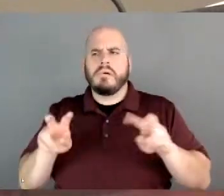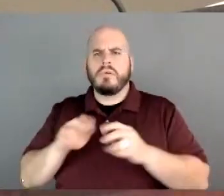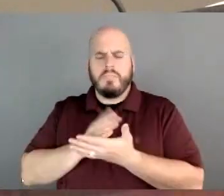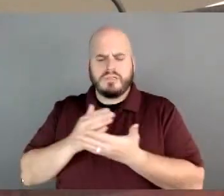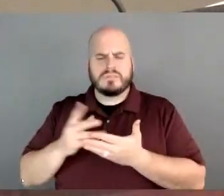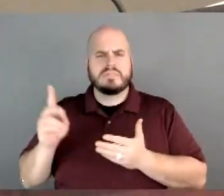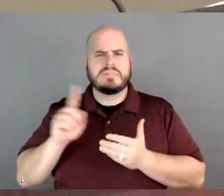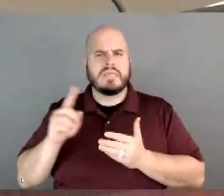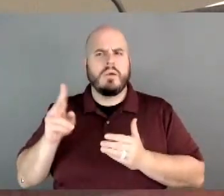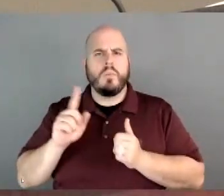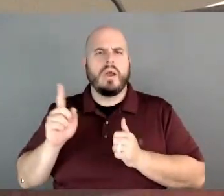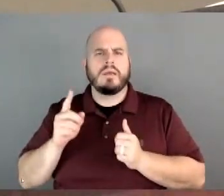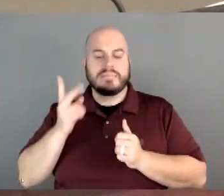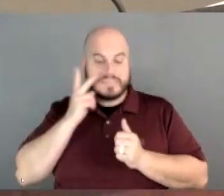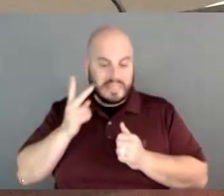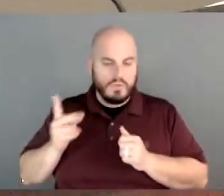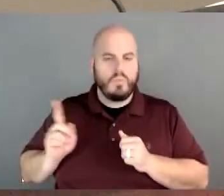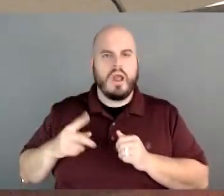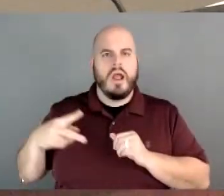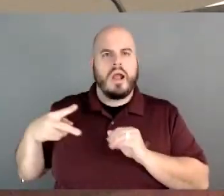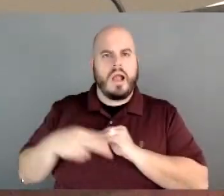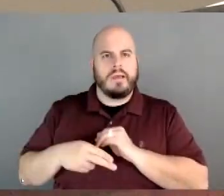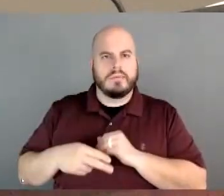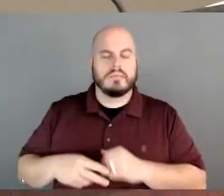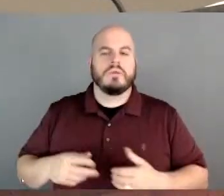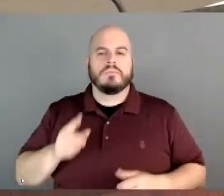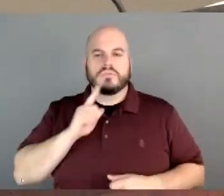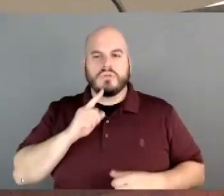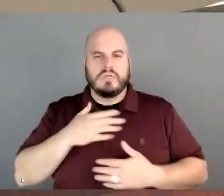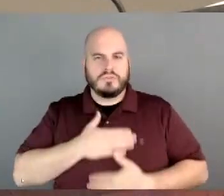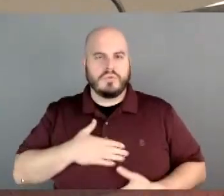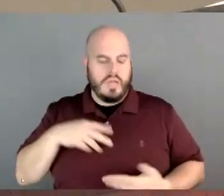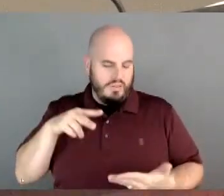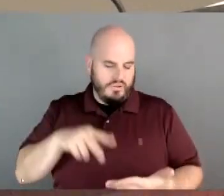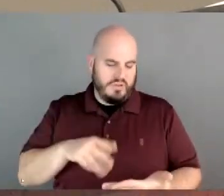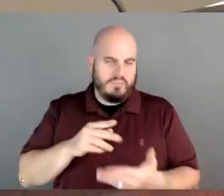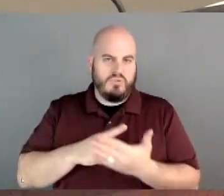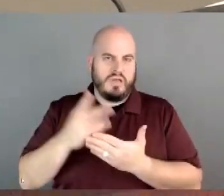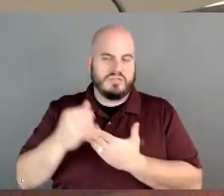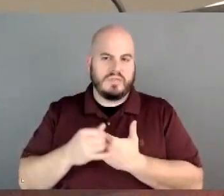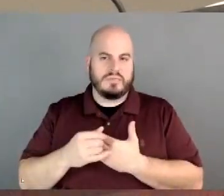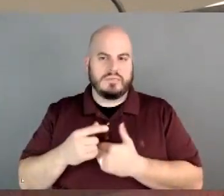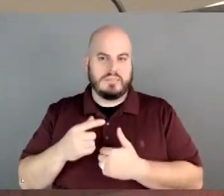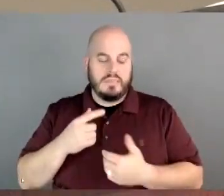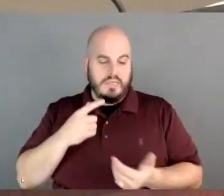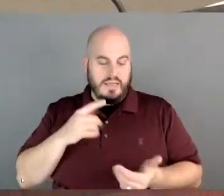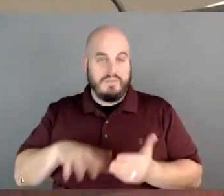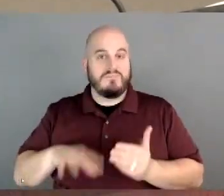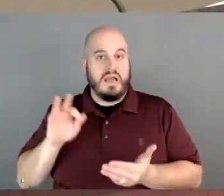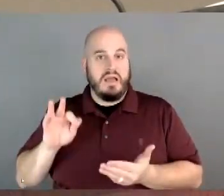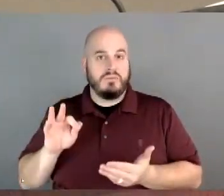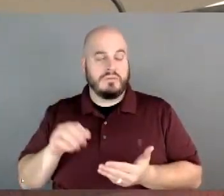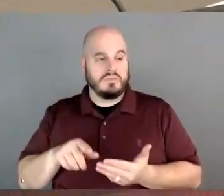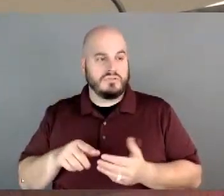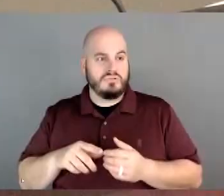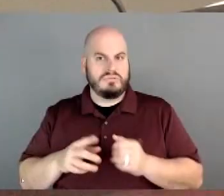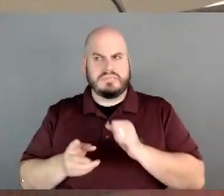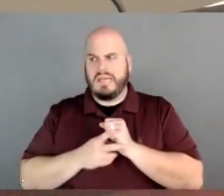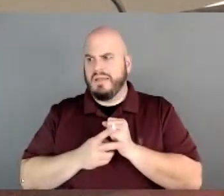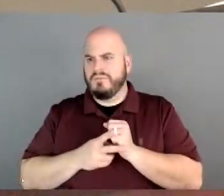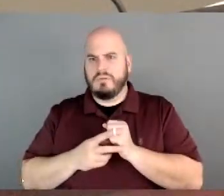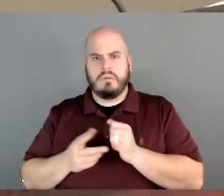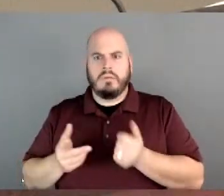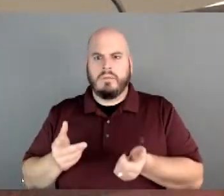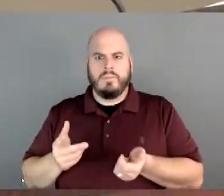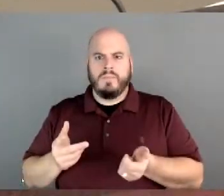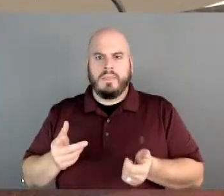I'm sure he really enjoyed looking at this project and realizing that you guys had saved versus where we could have been at this